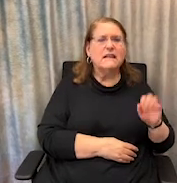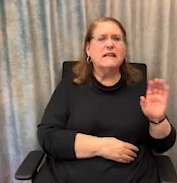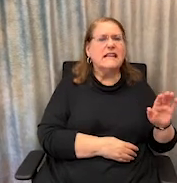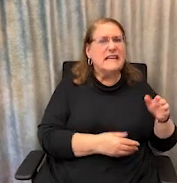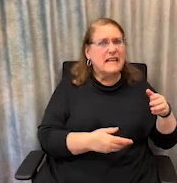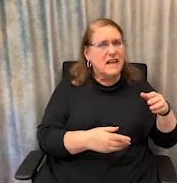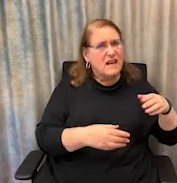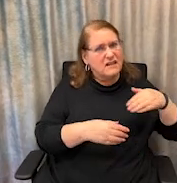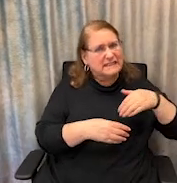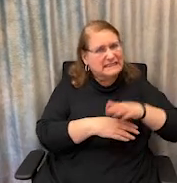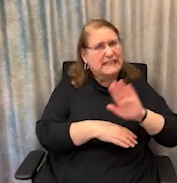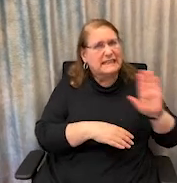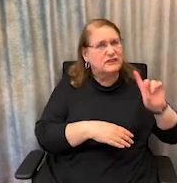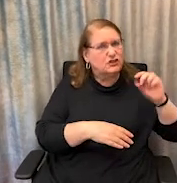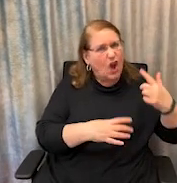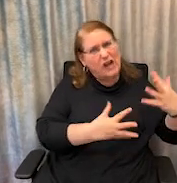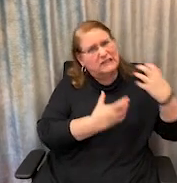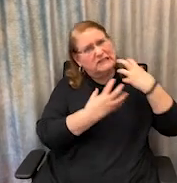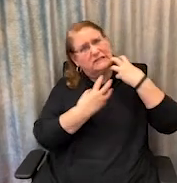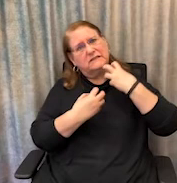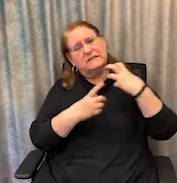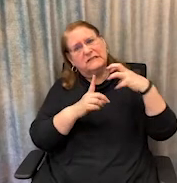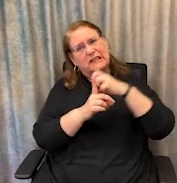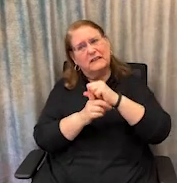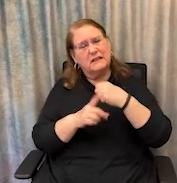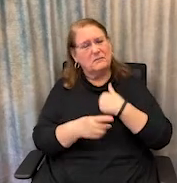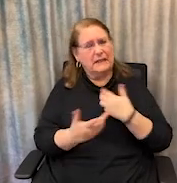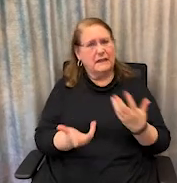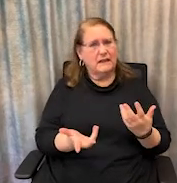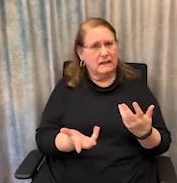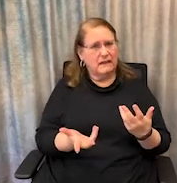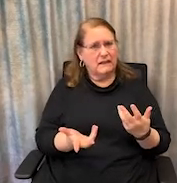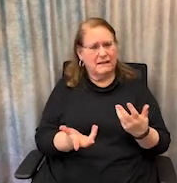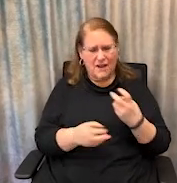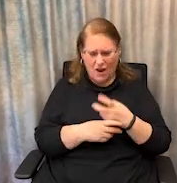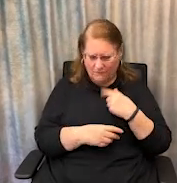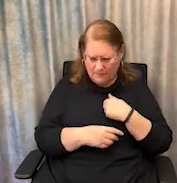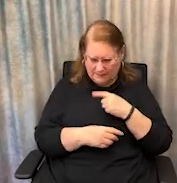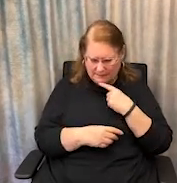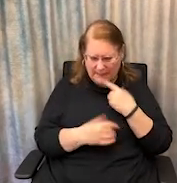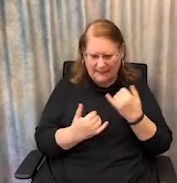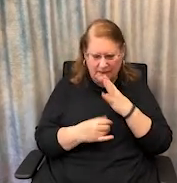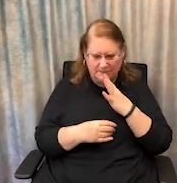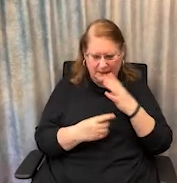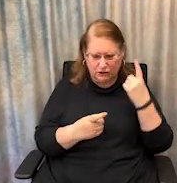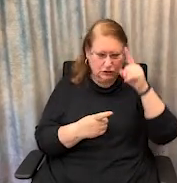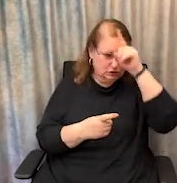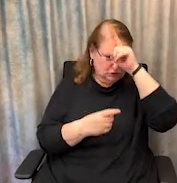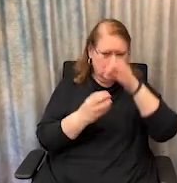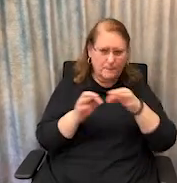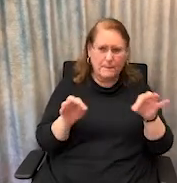he leave his dog on me. Also, er hat sein Hund auf mich freigelassen. Einfach so. Mm-hmm.